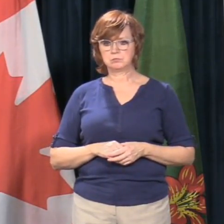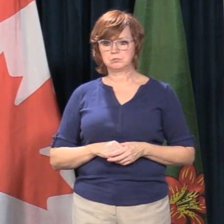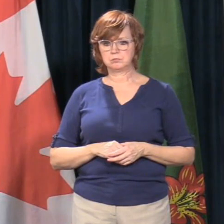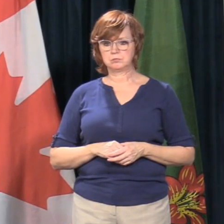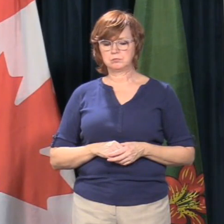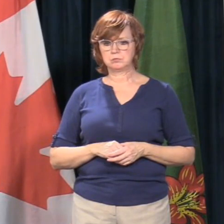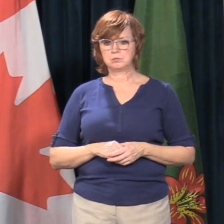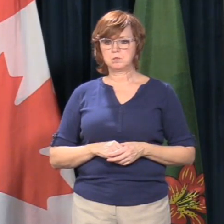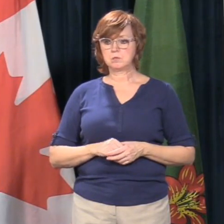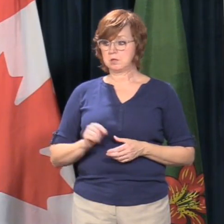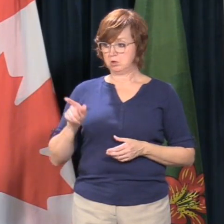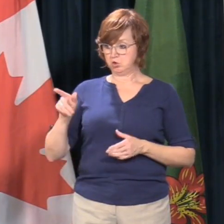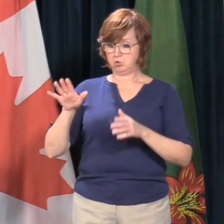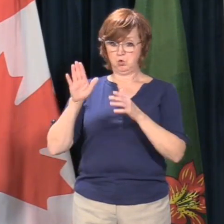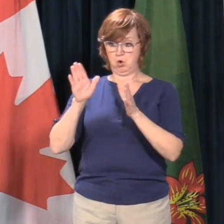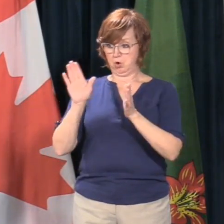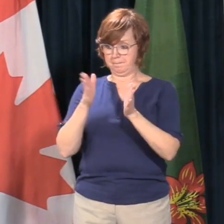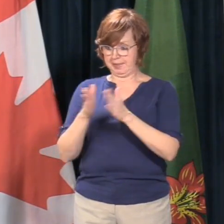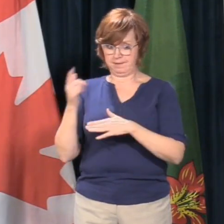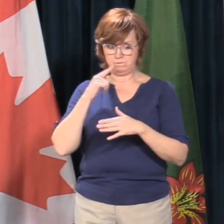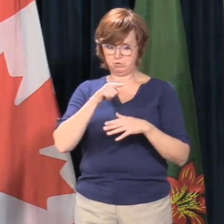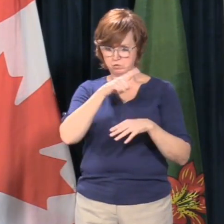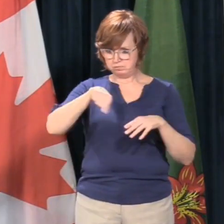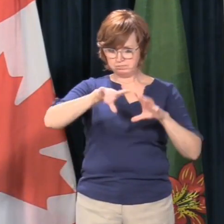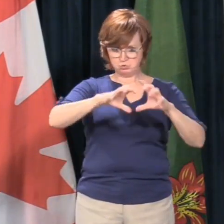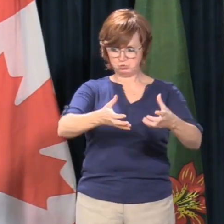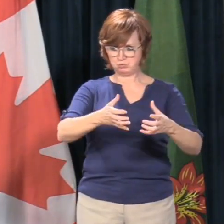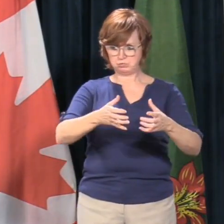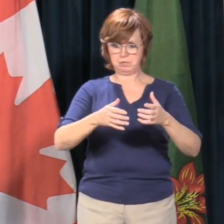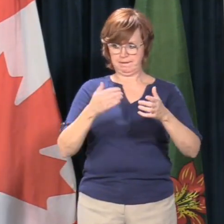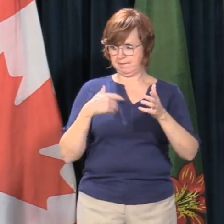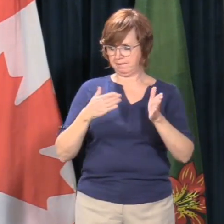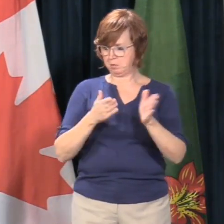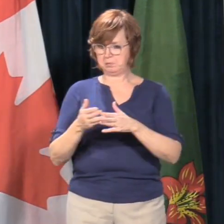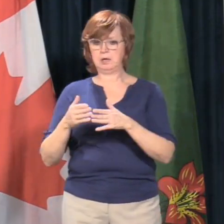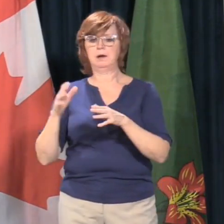community. So the situation is under